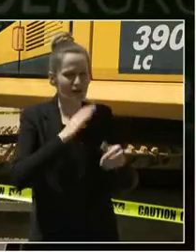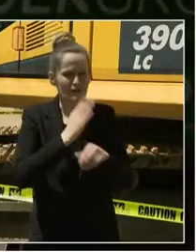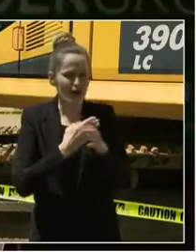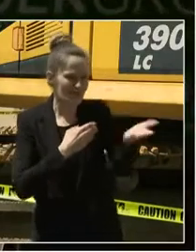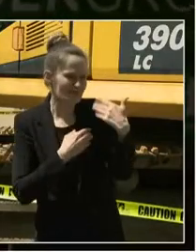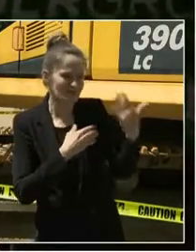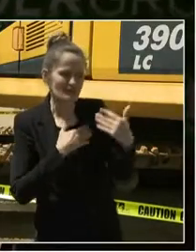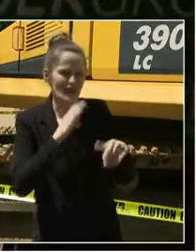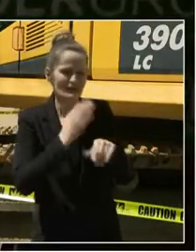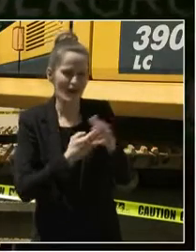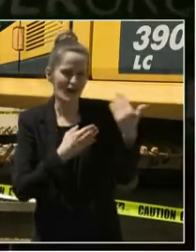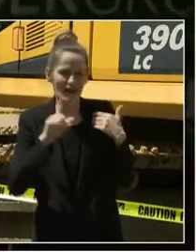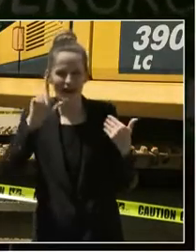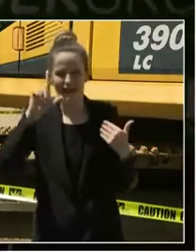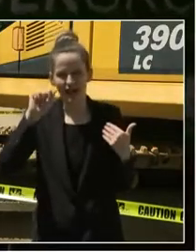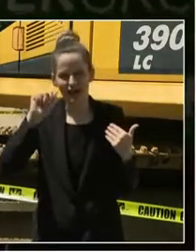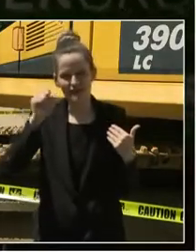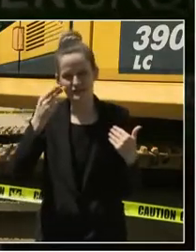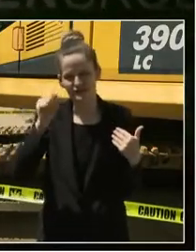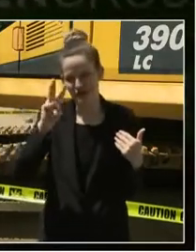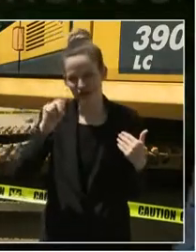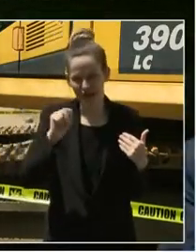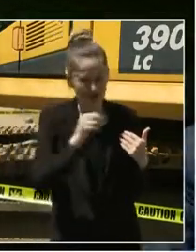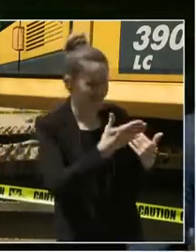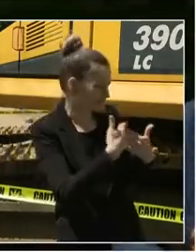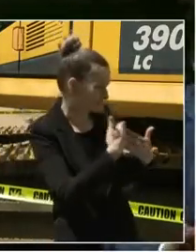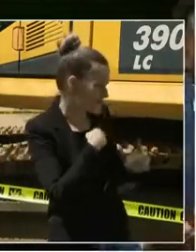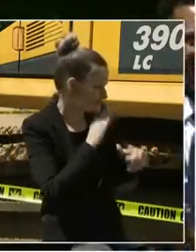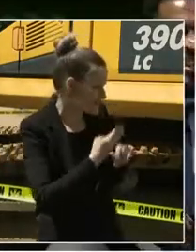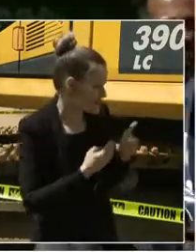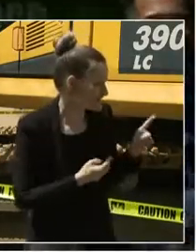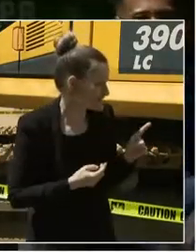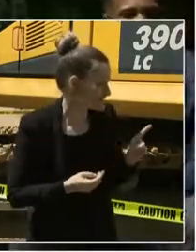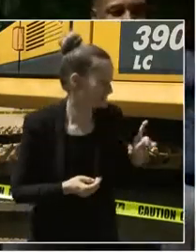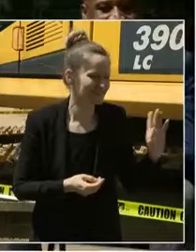LaShawn. So Joy is her aunt.